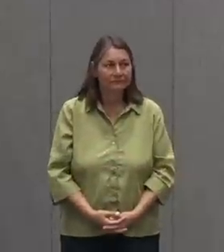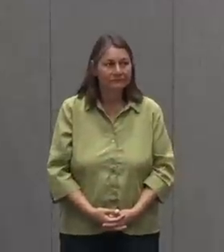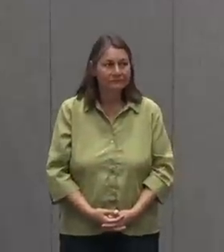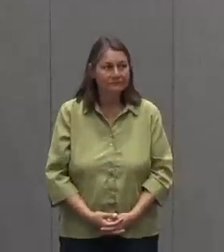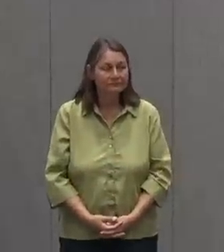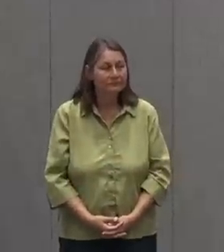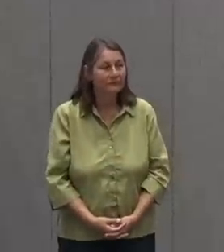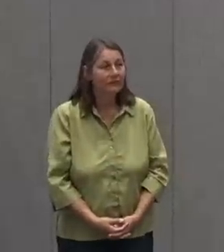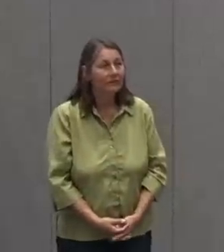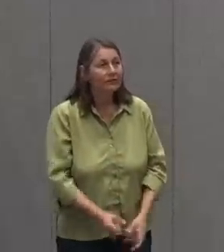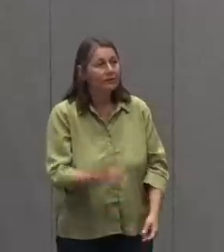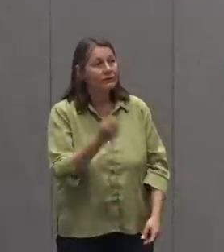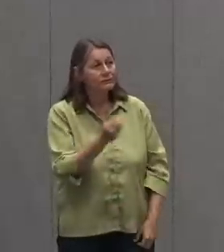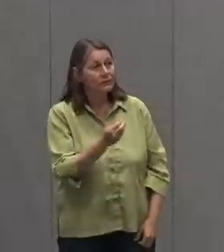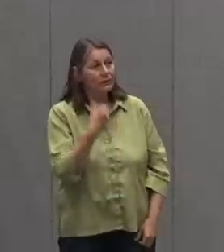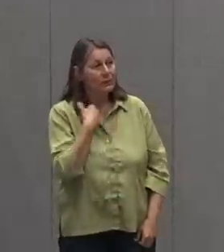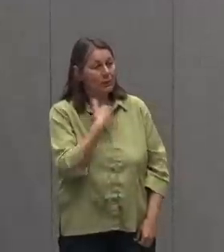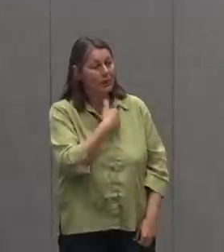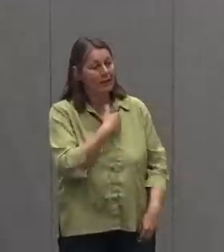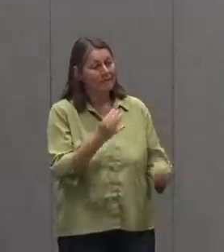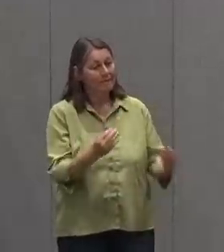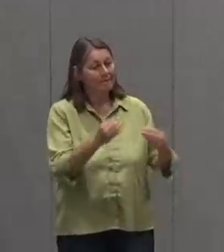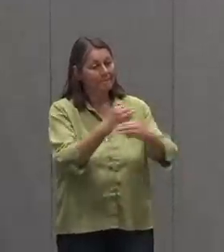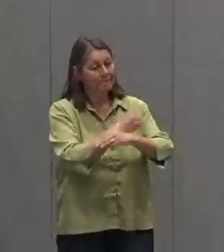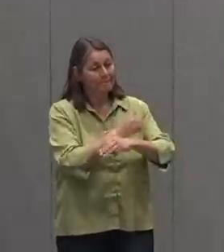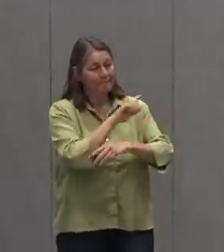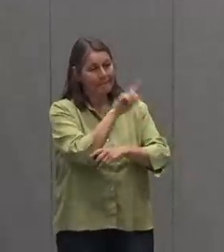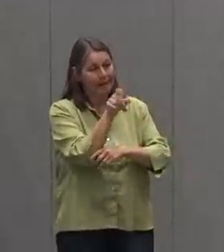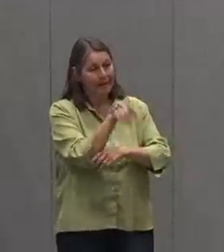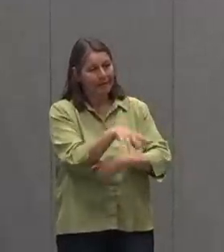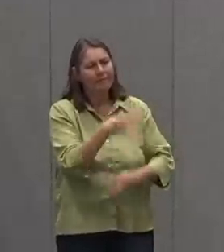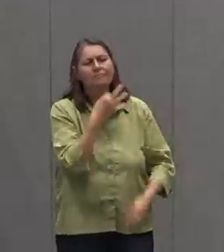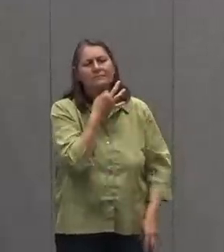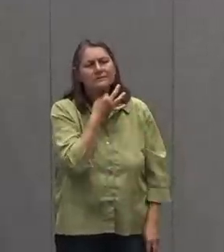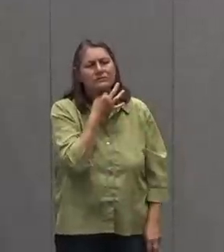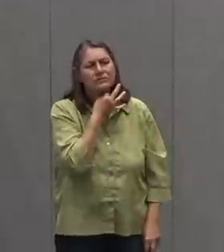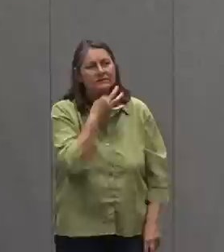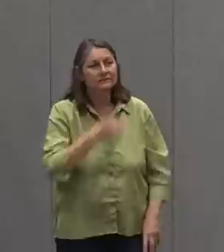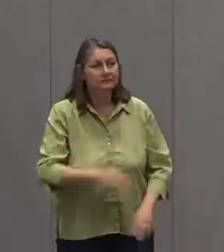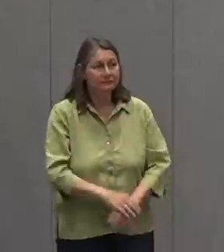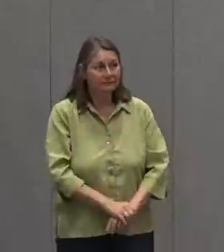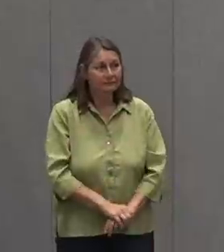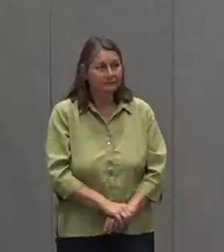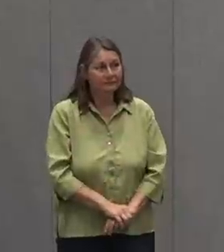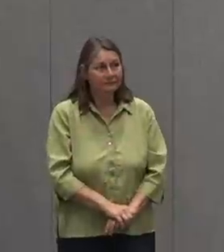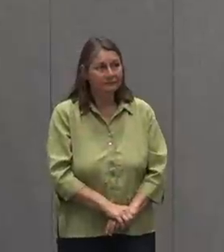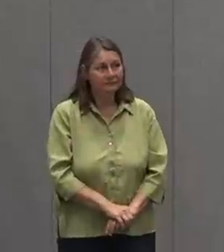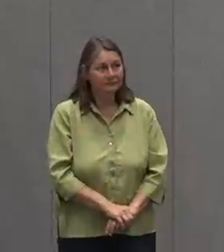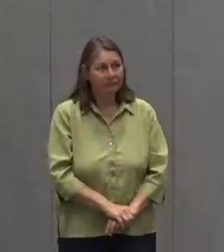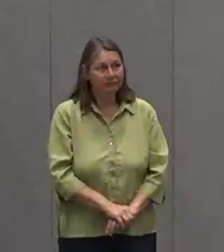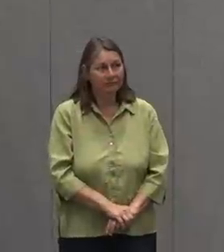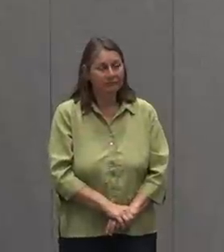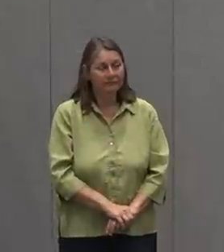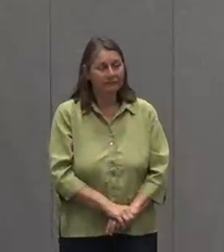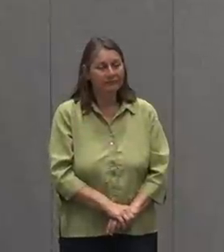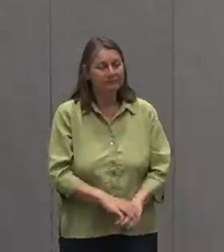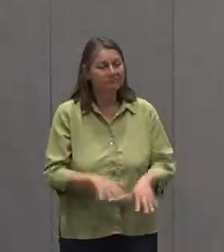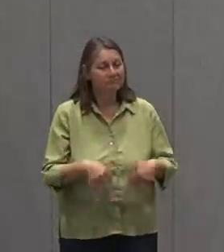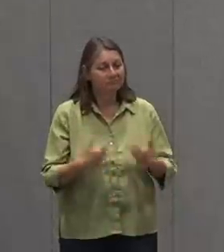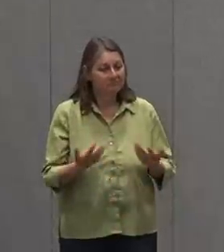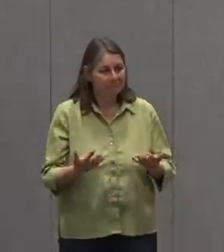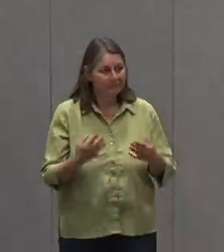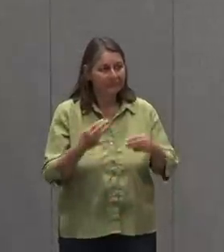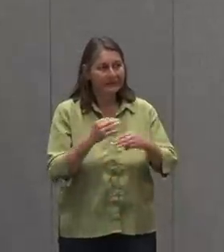So we have a math mystery for you. There it is. And in this math mystery, get out of